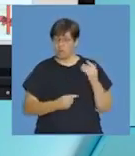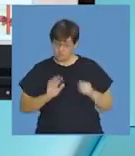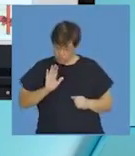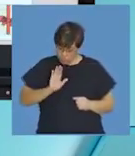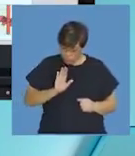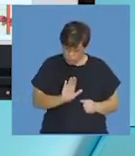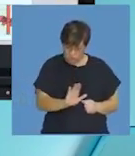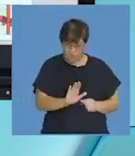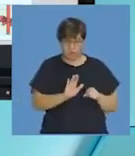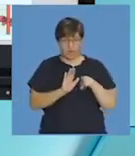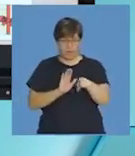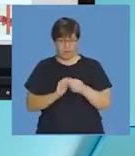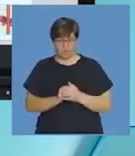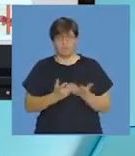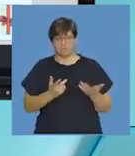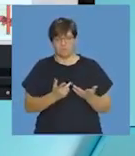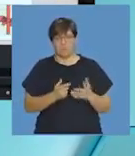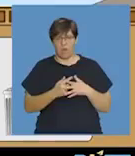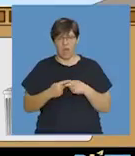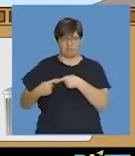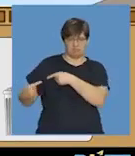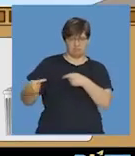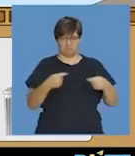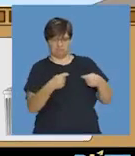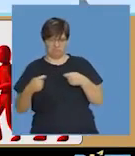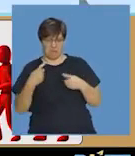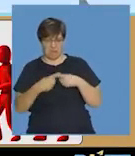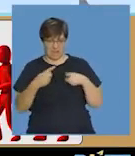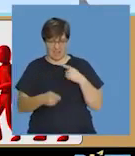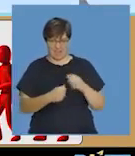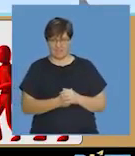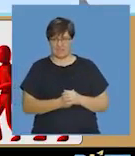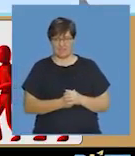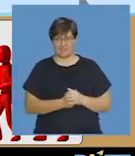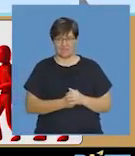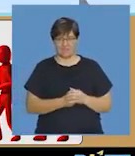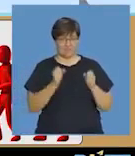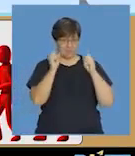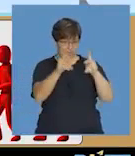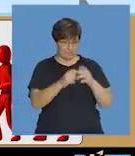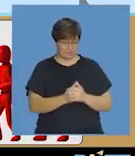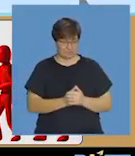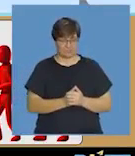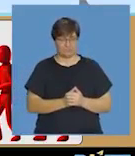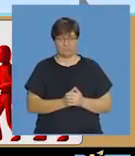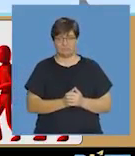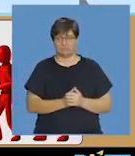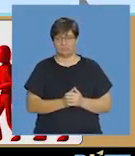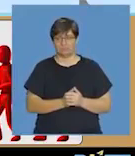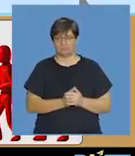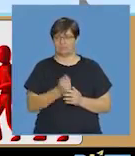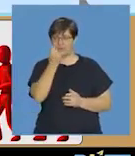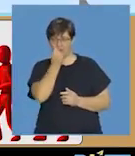one direction. Let's play some tug of war, which is over there. Okay? We have